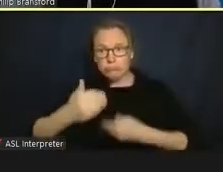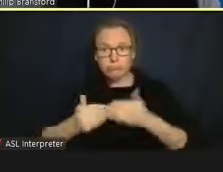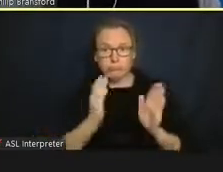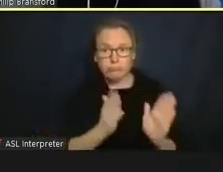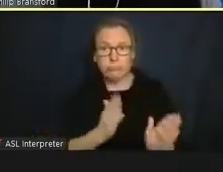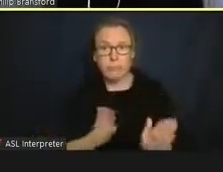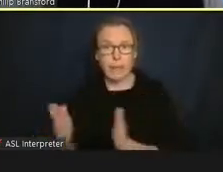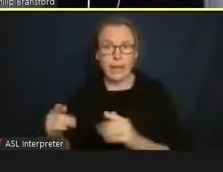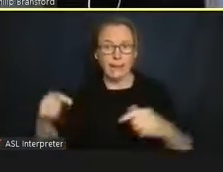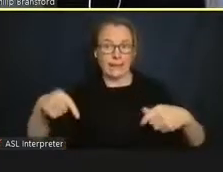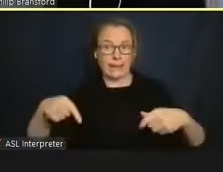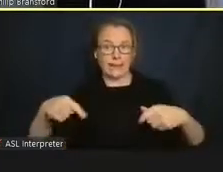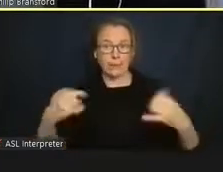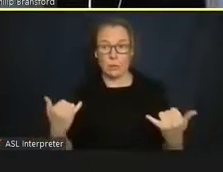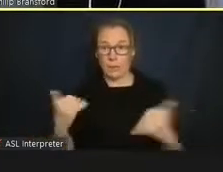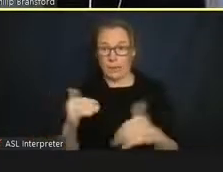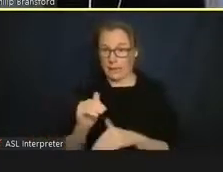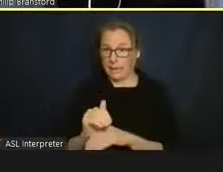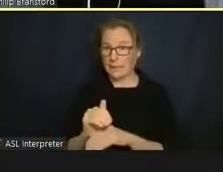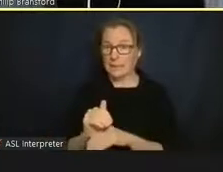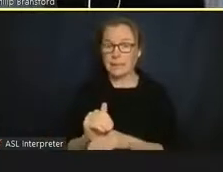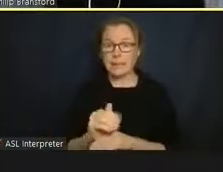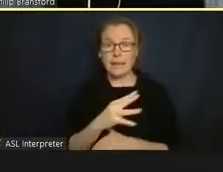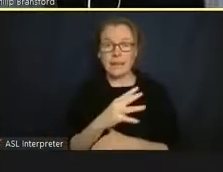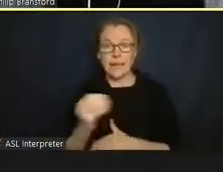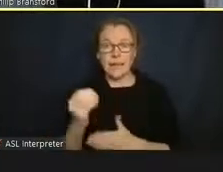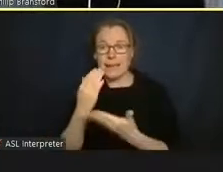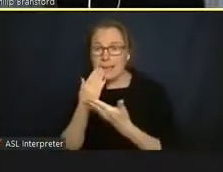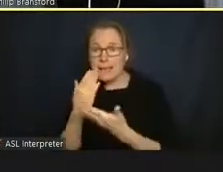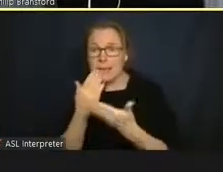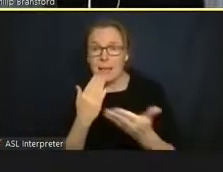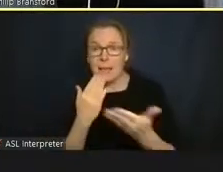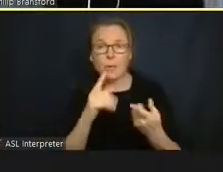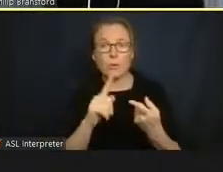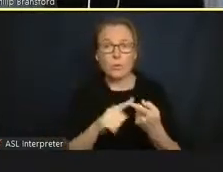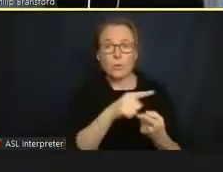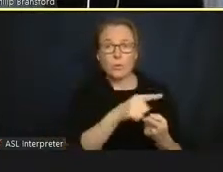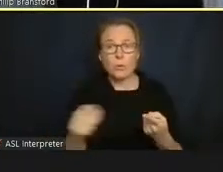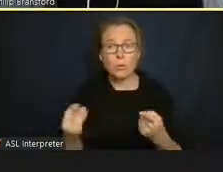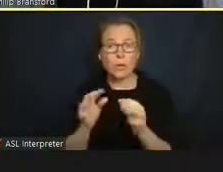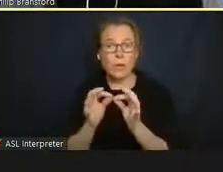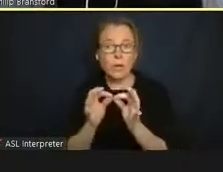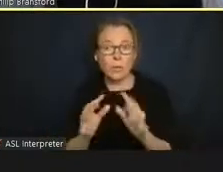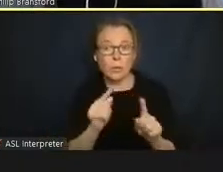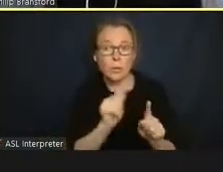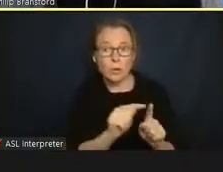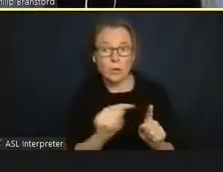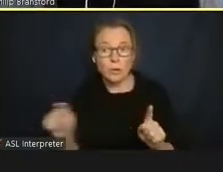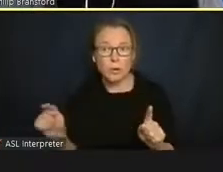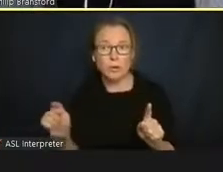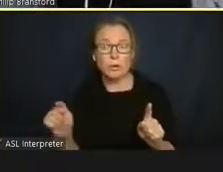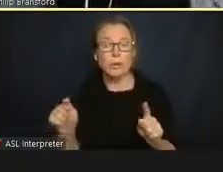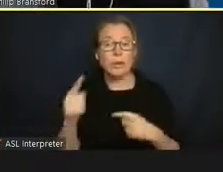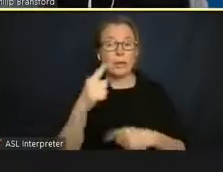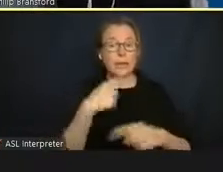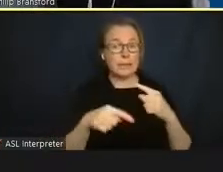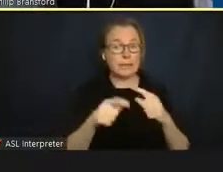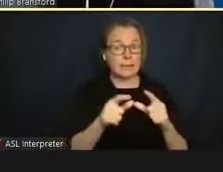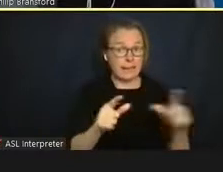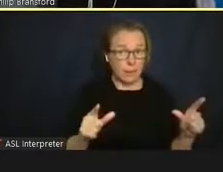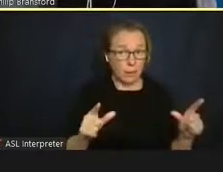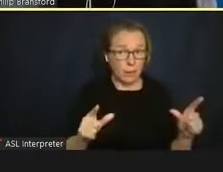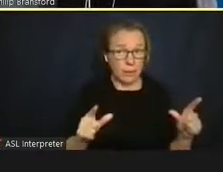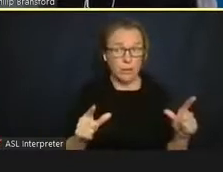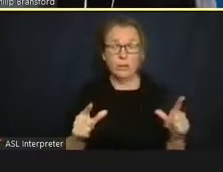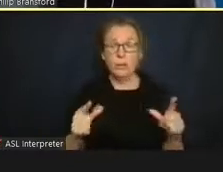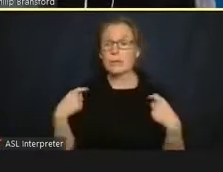meeting. And I would like to thank our interpreters, our American Sign Language interpreters